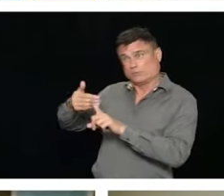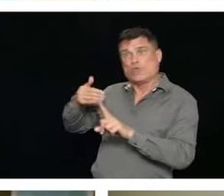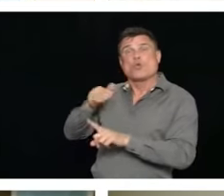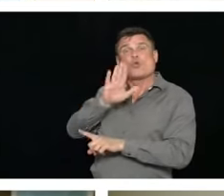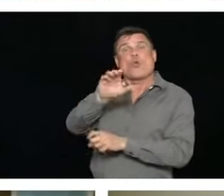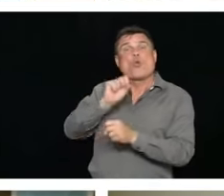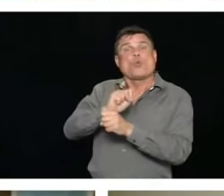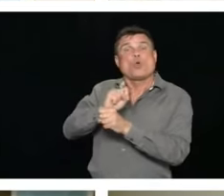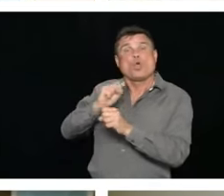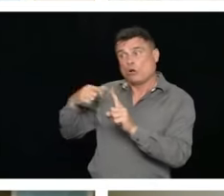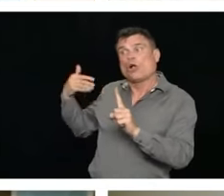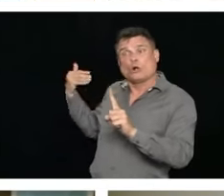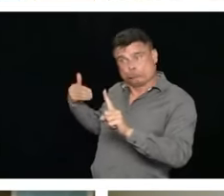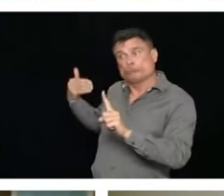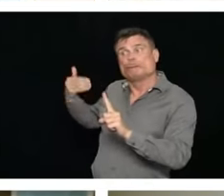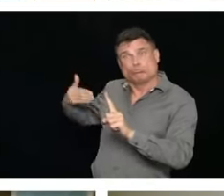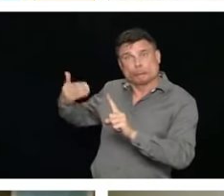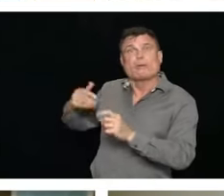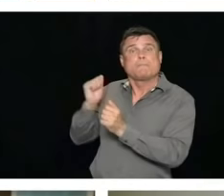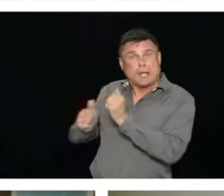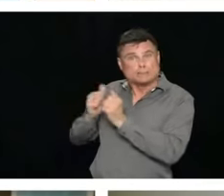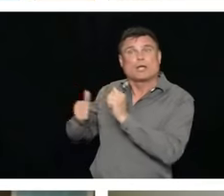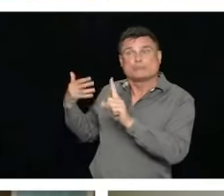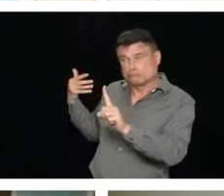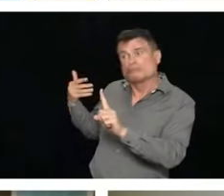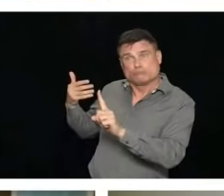who are eligible and on track to graduate will graduate.